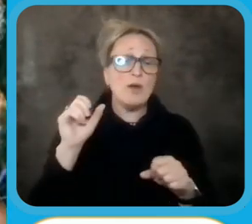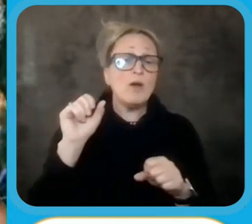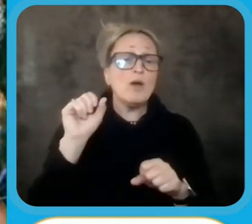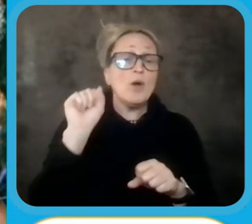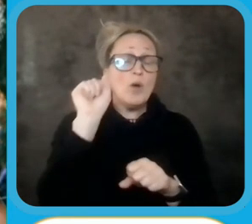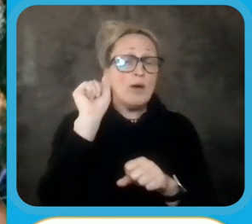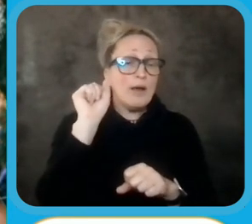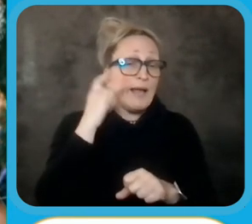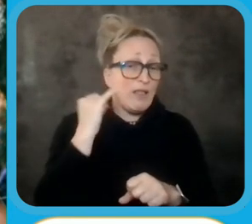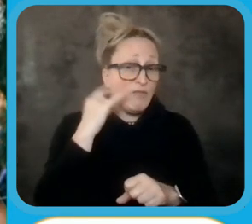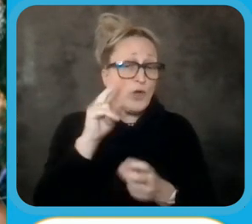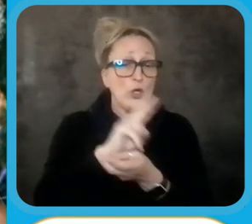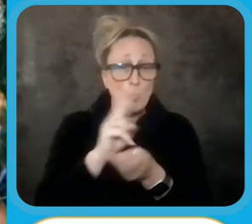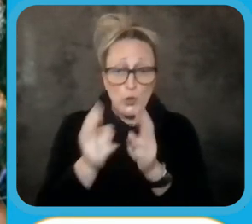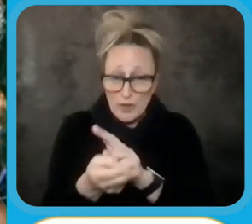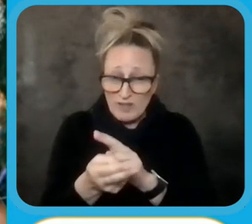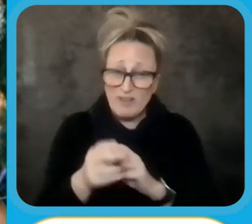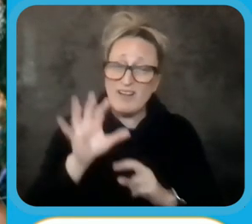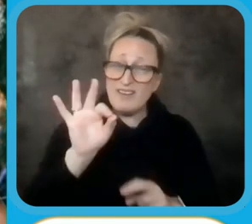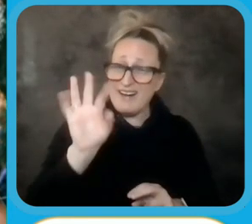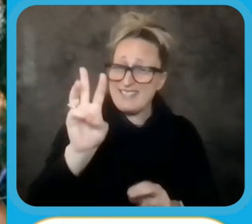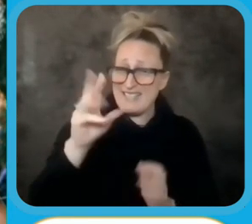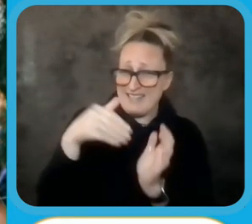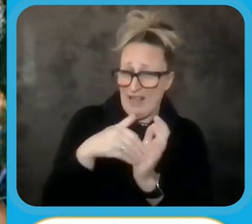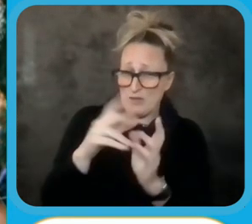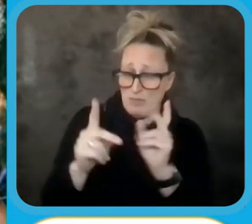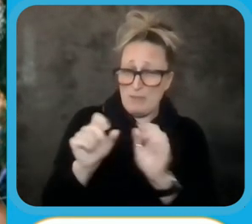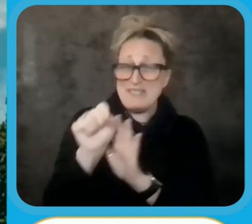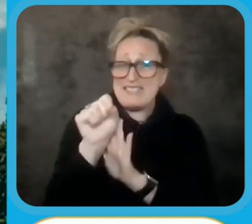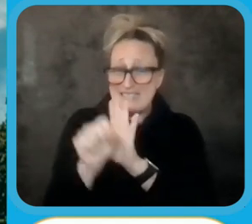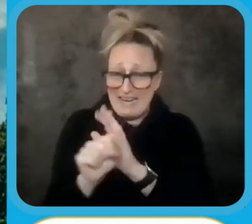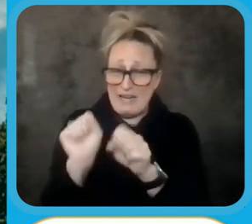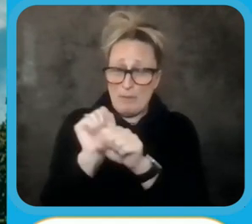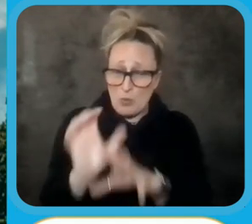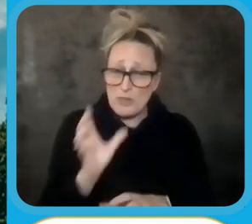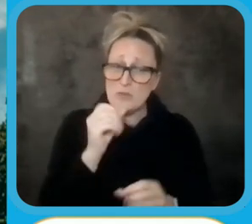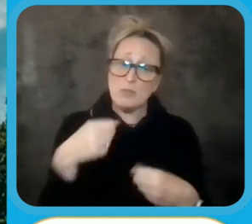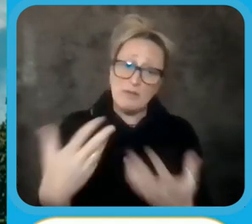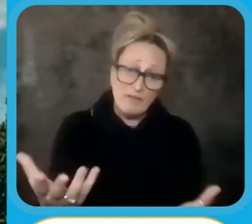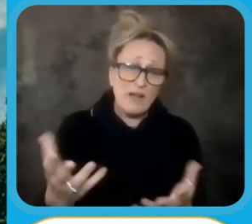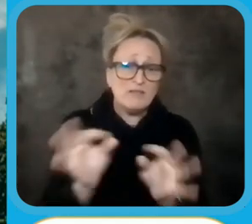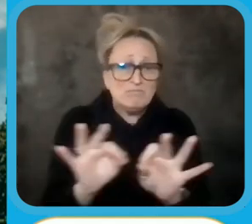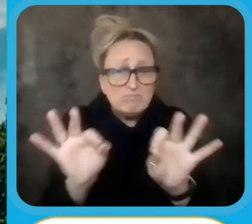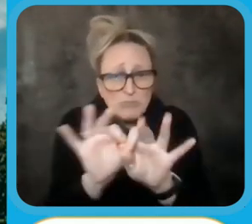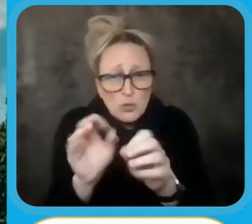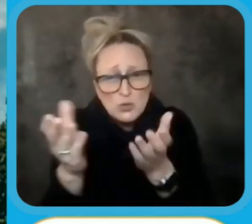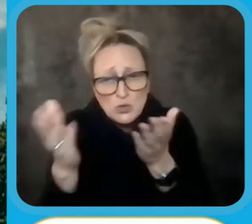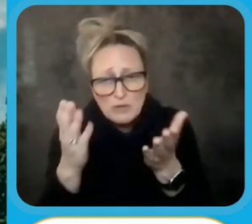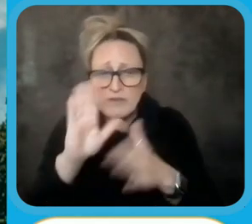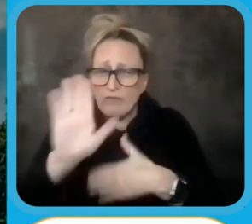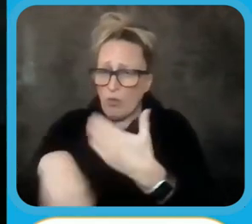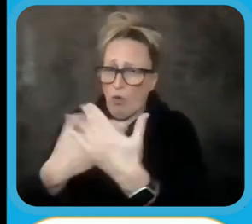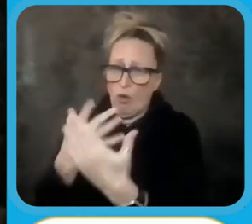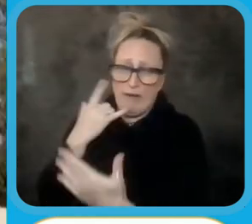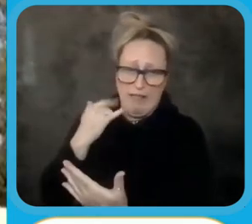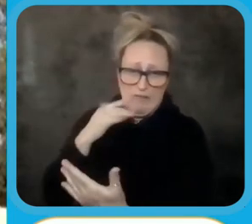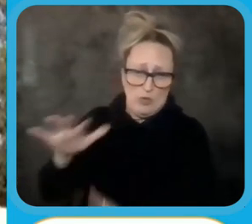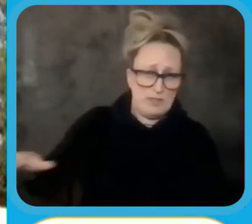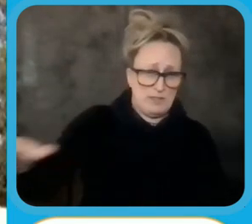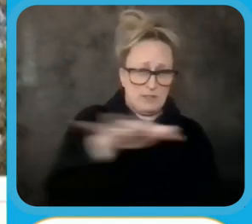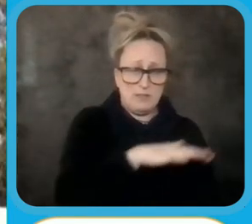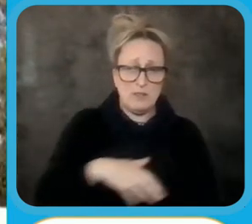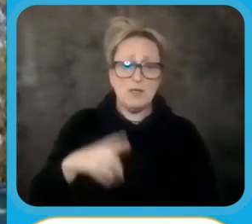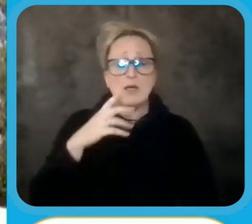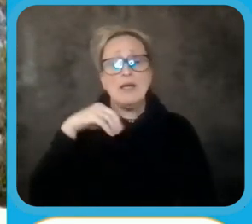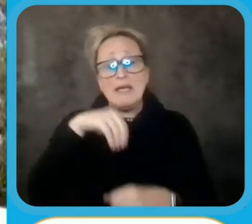California. We are 96,000 state employees who provide vital services to all Californians. We